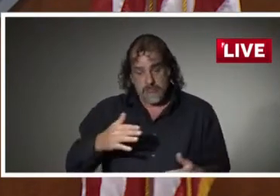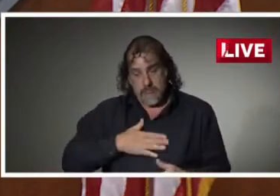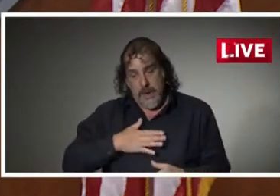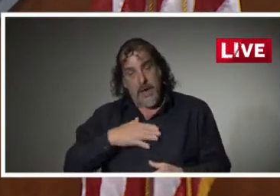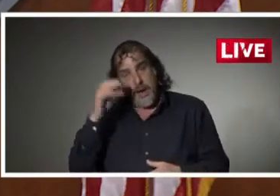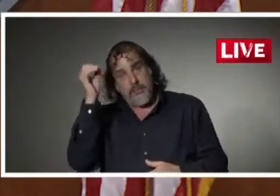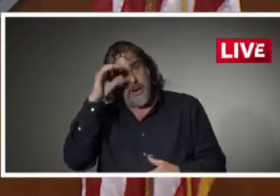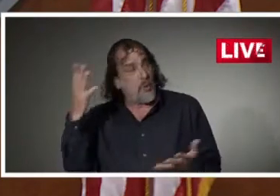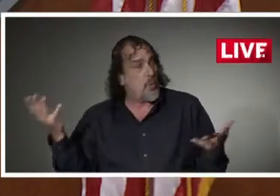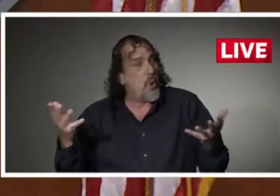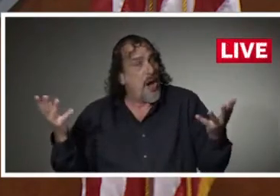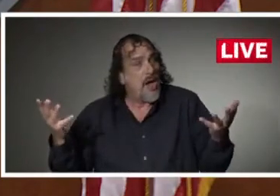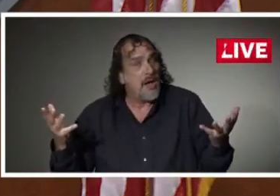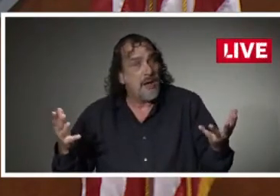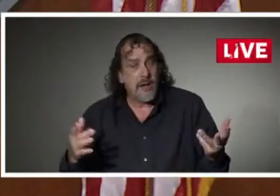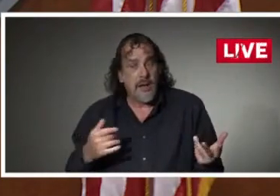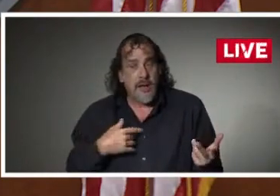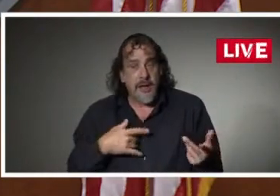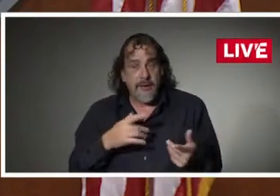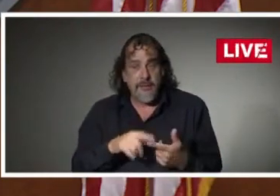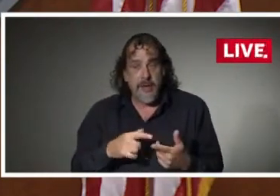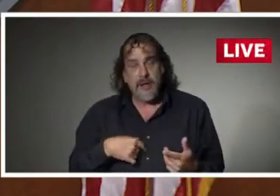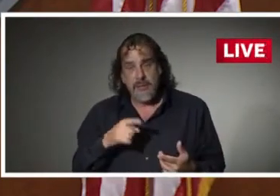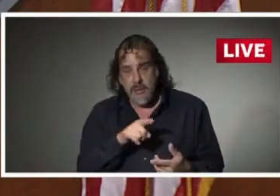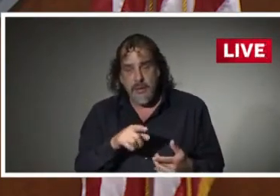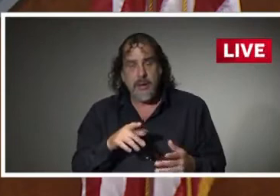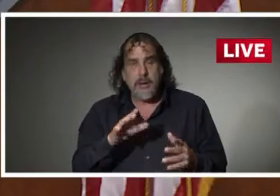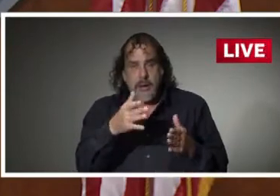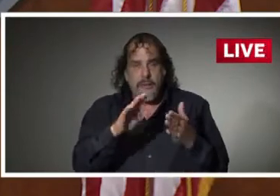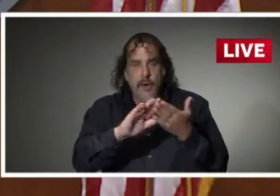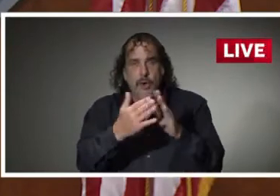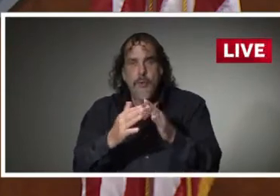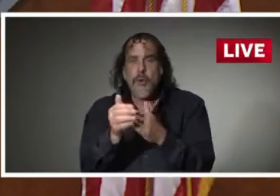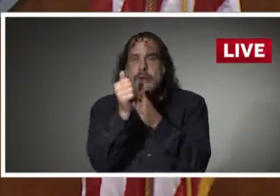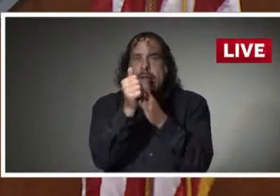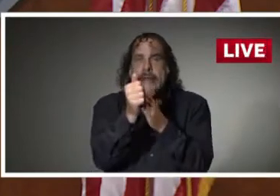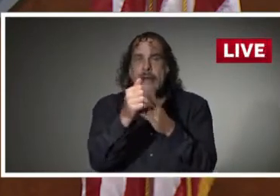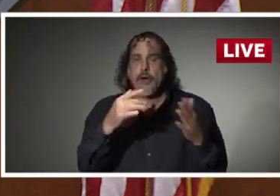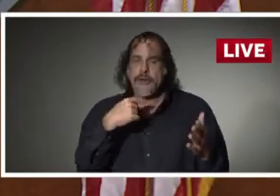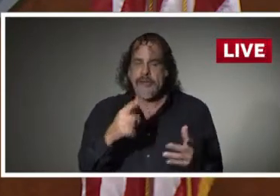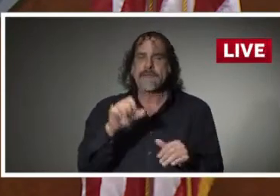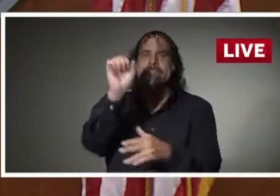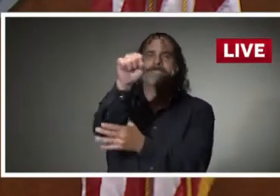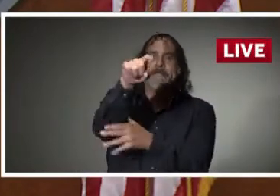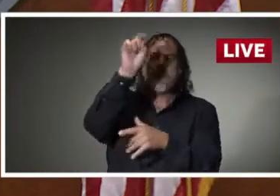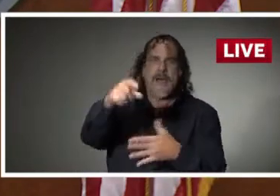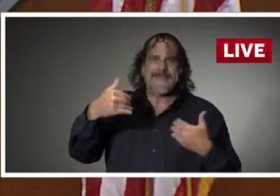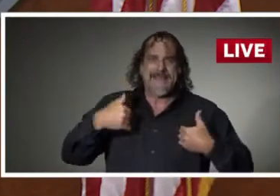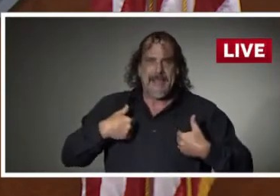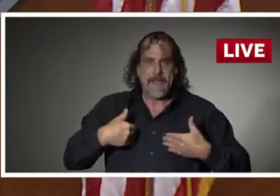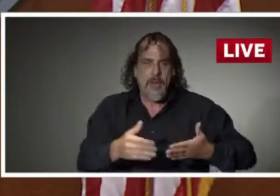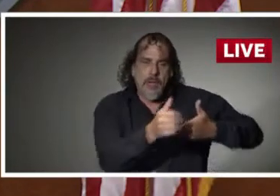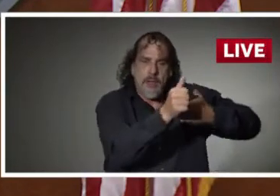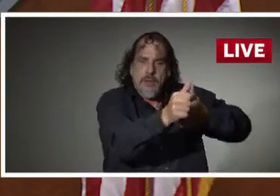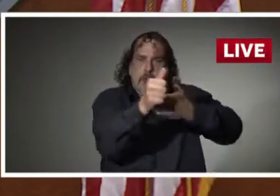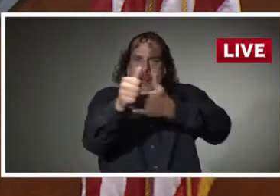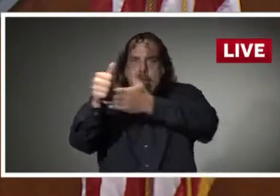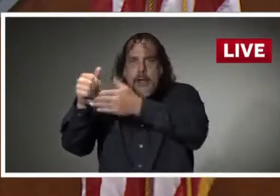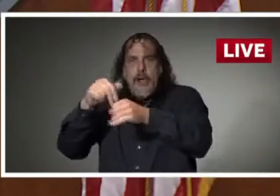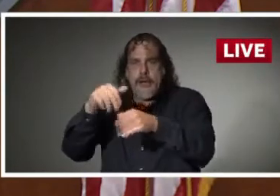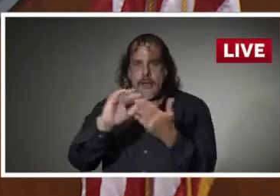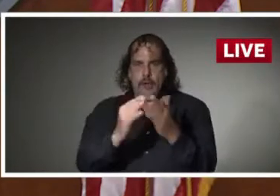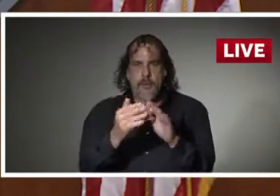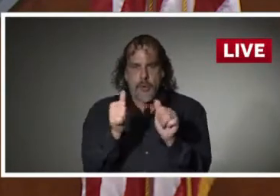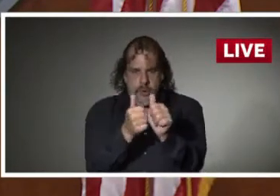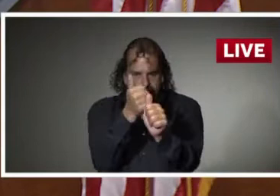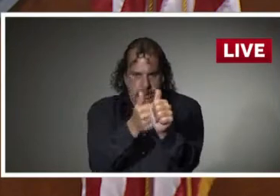opinion, is if there is significant buy-in by the local community. There has to be buy-in by the leaders in the community.